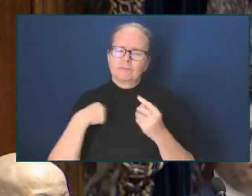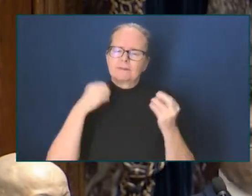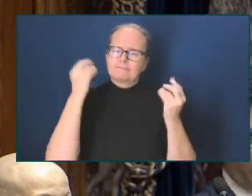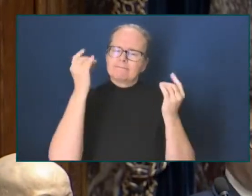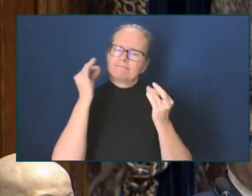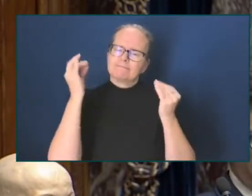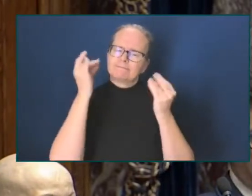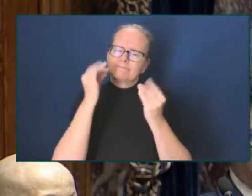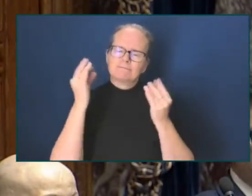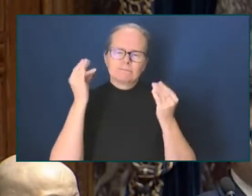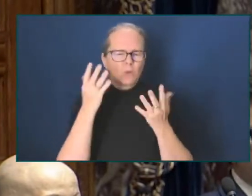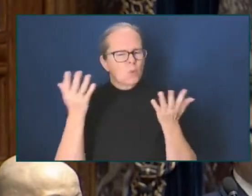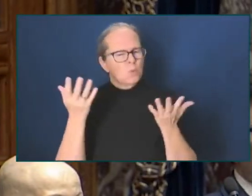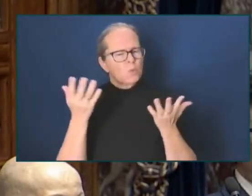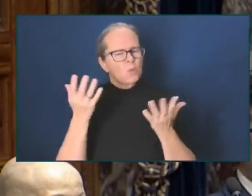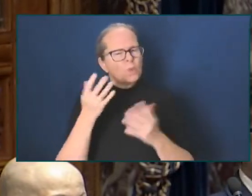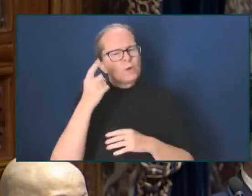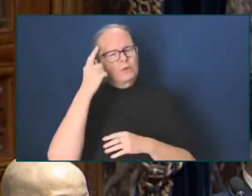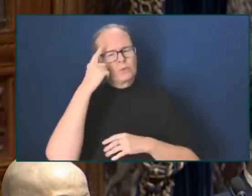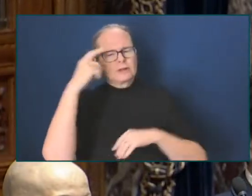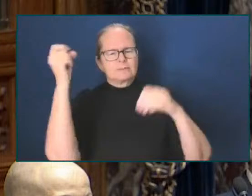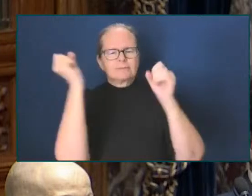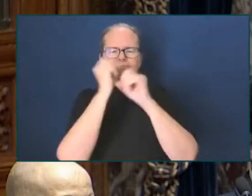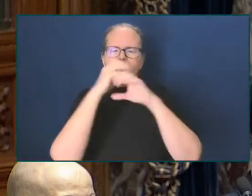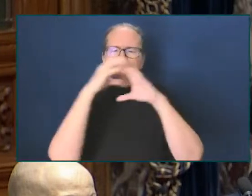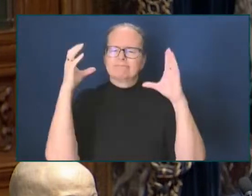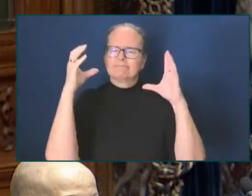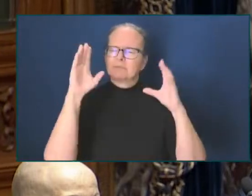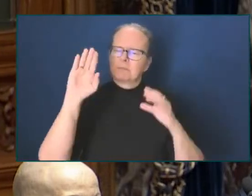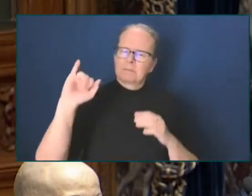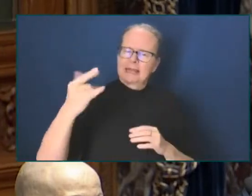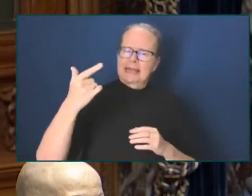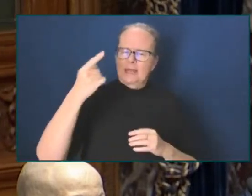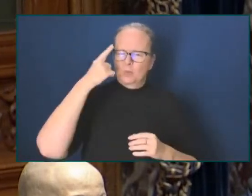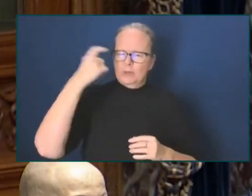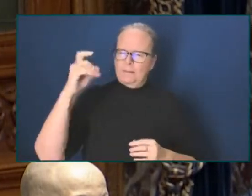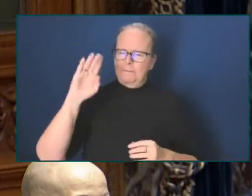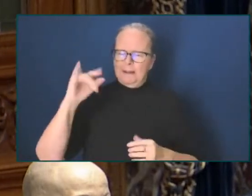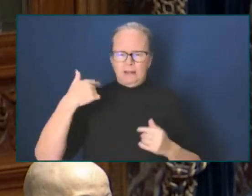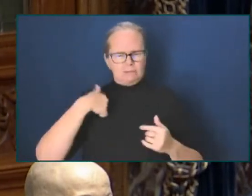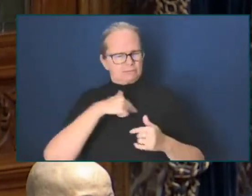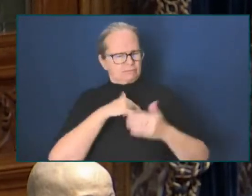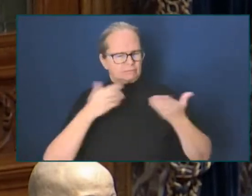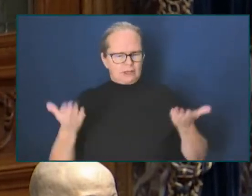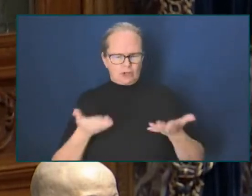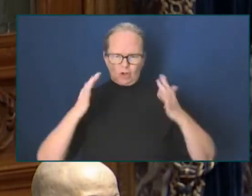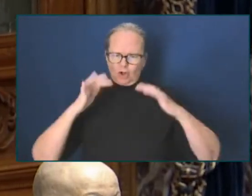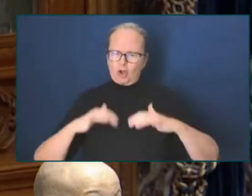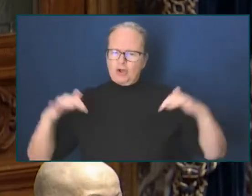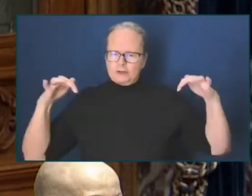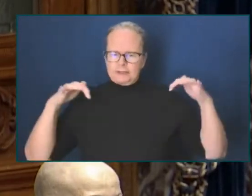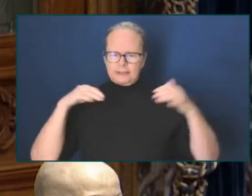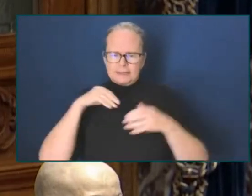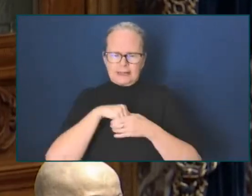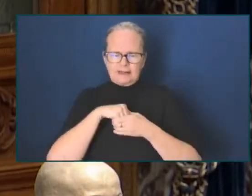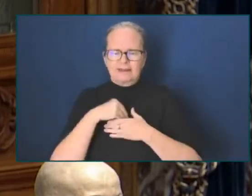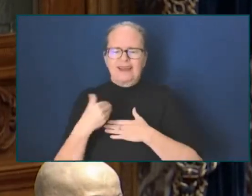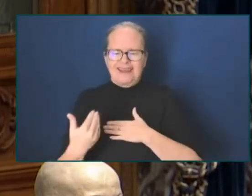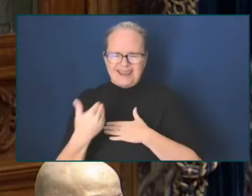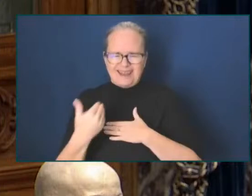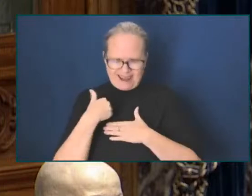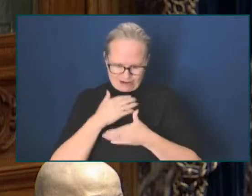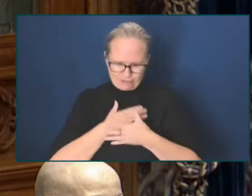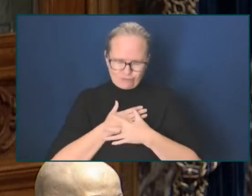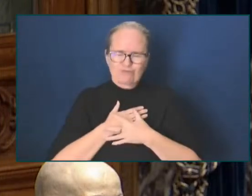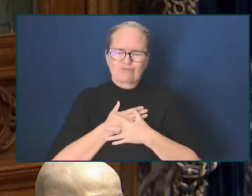chamber, without big dreams, without a vision for what we could do. It's the belief that we can make real change that propels us through the